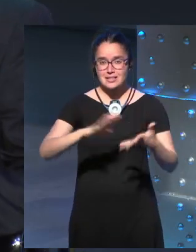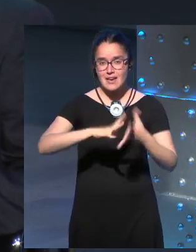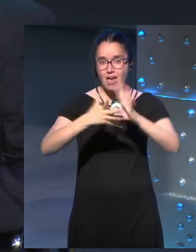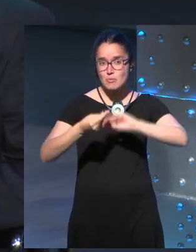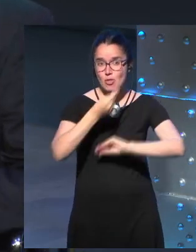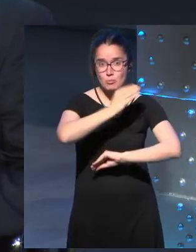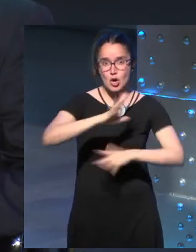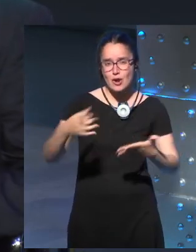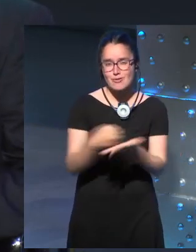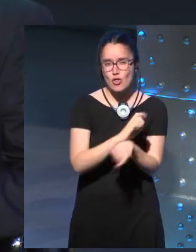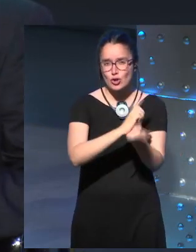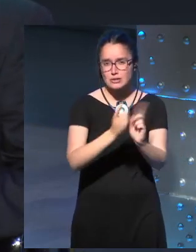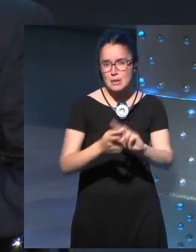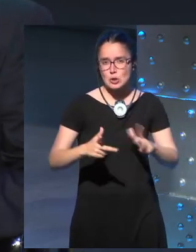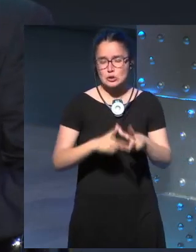that